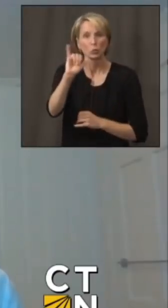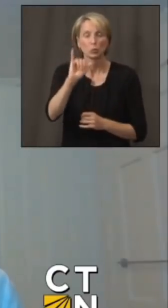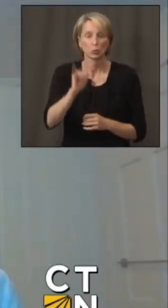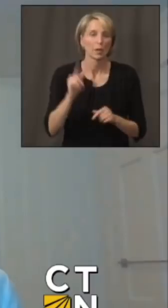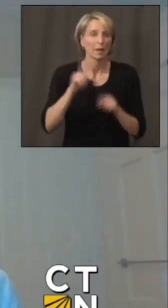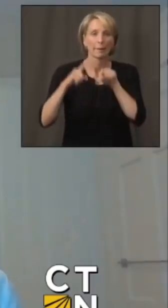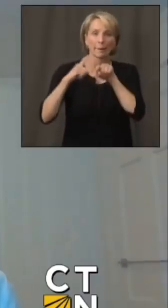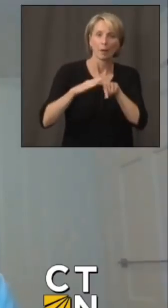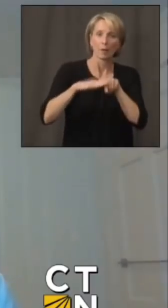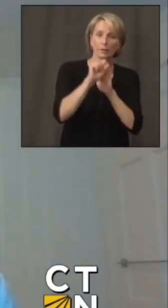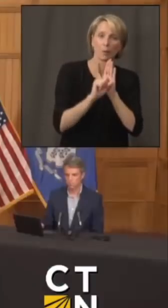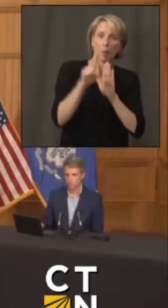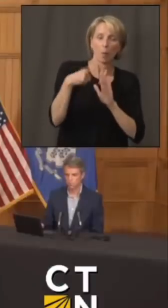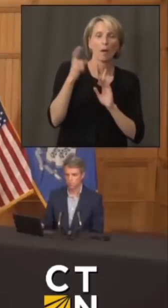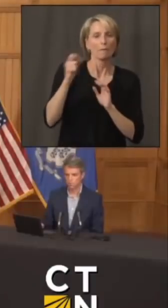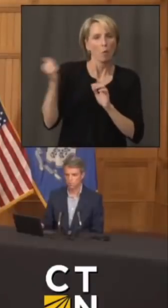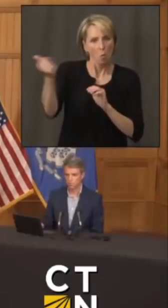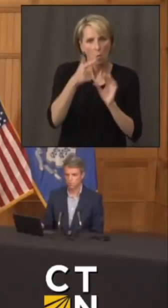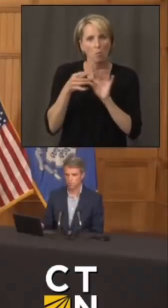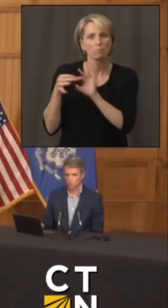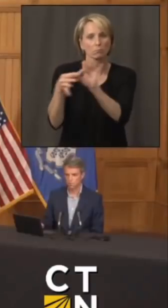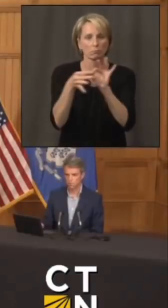Okay, thank you very much.